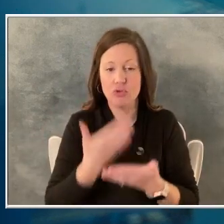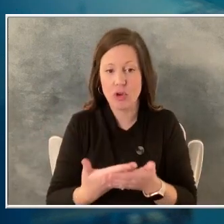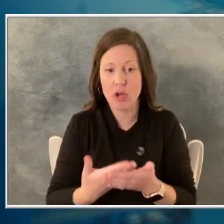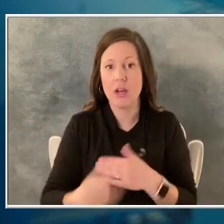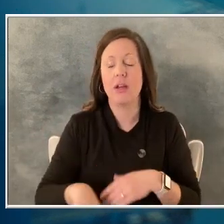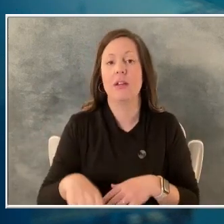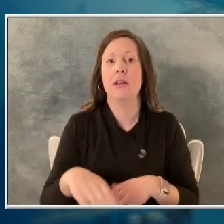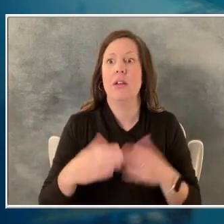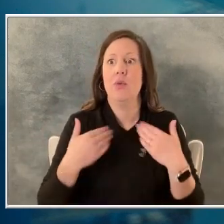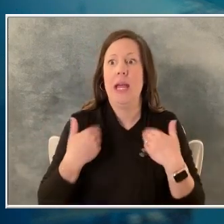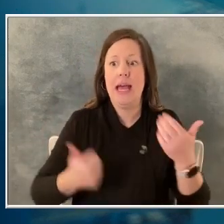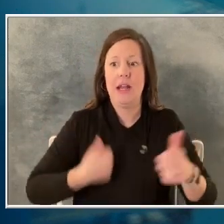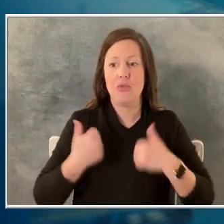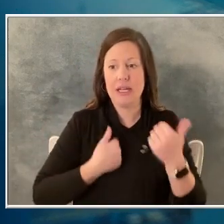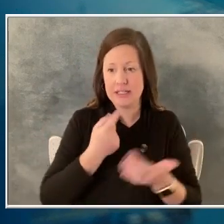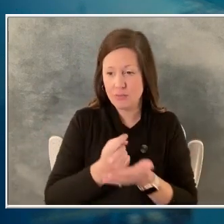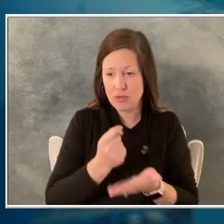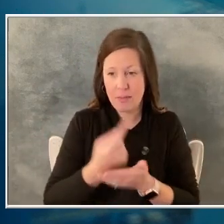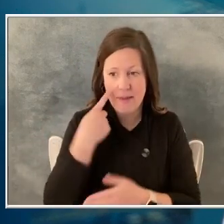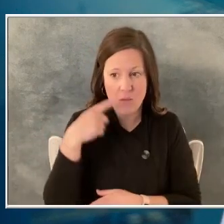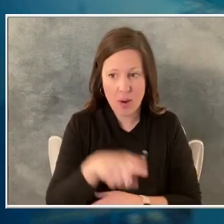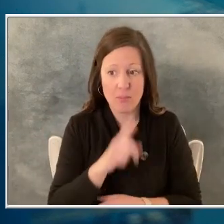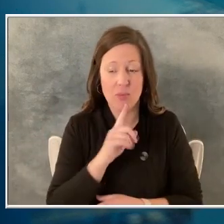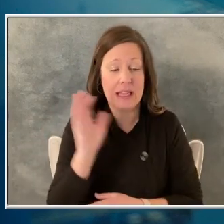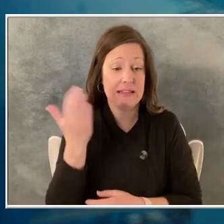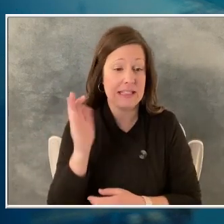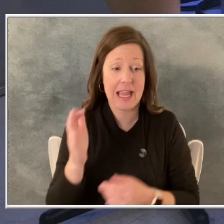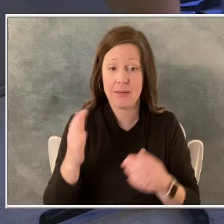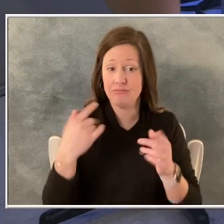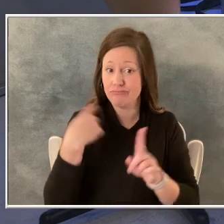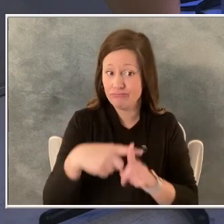looks like it seems to be promising, and he's doing very well.